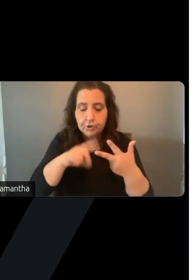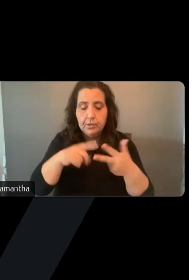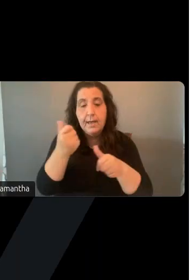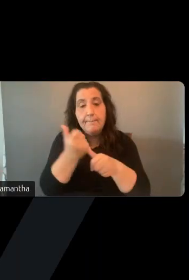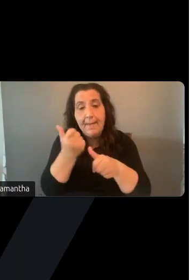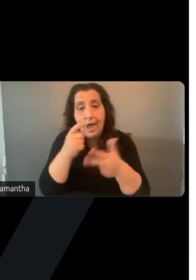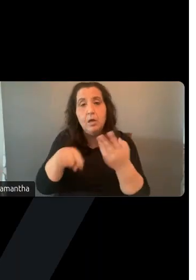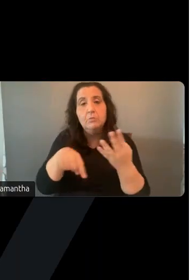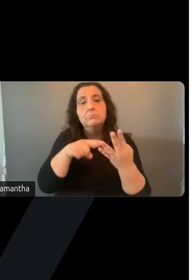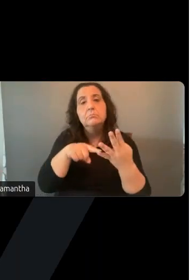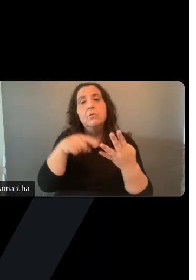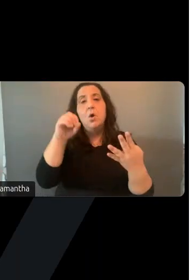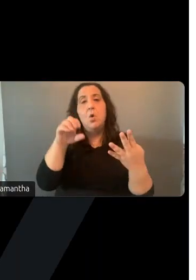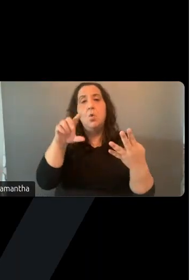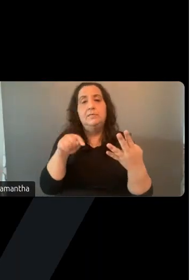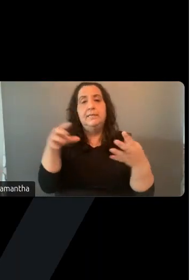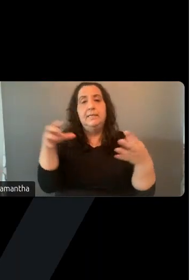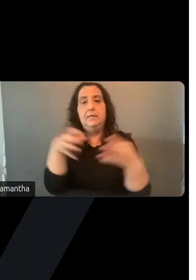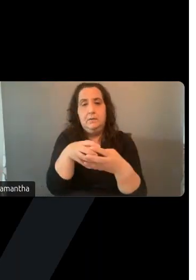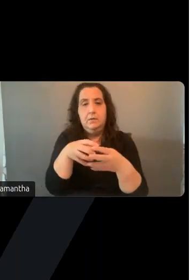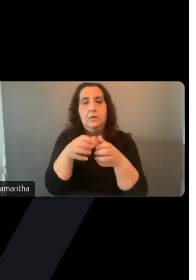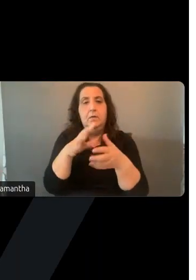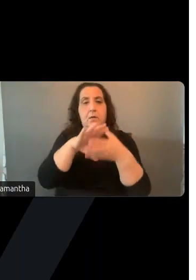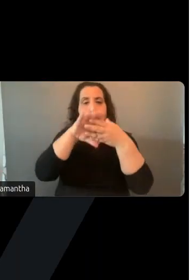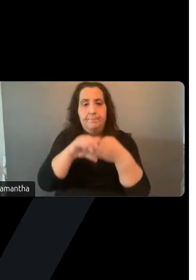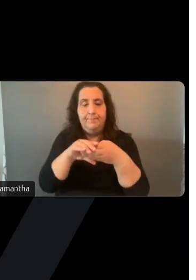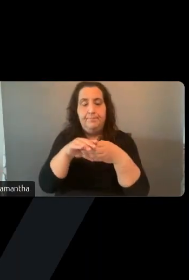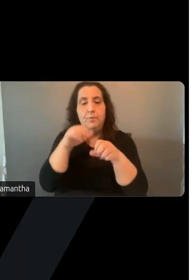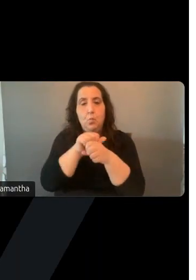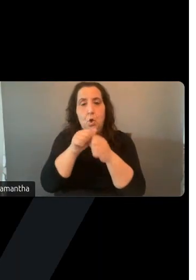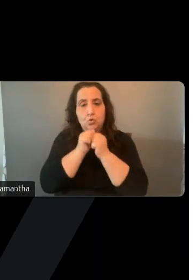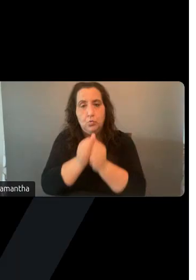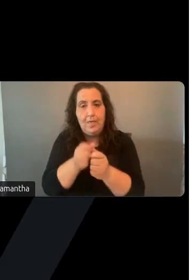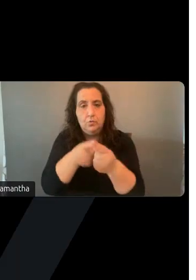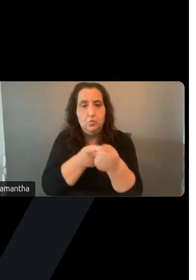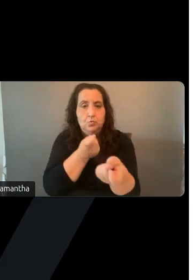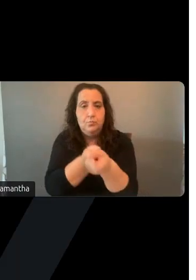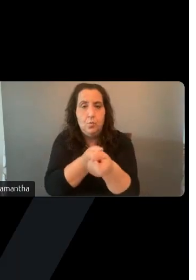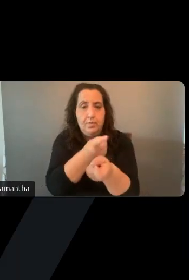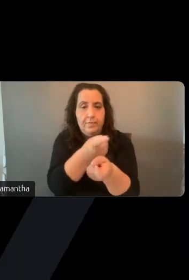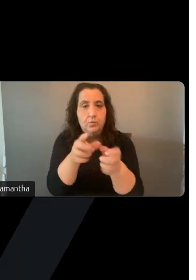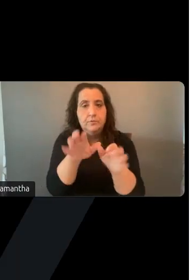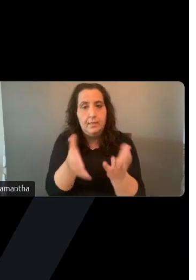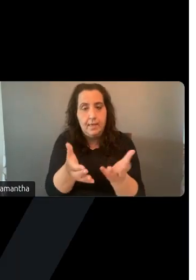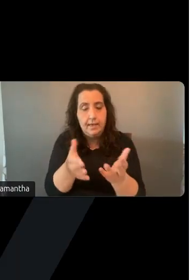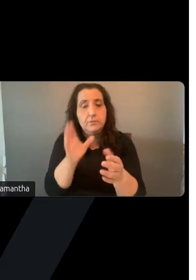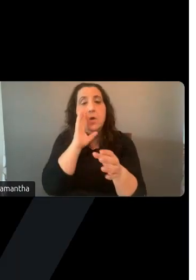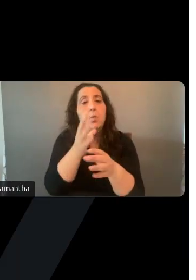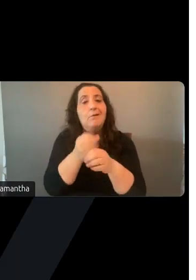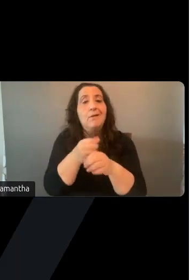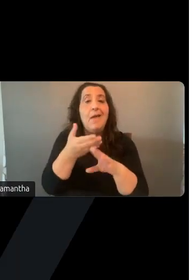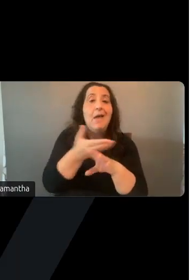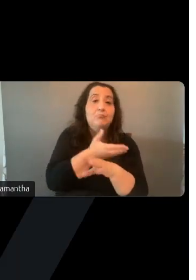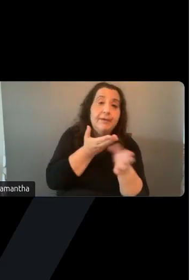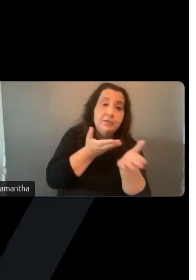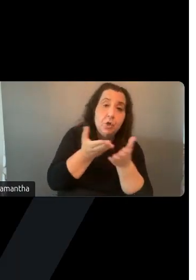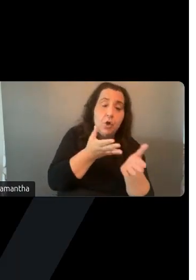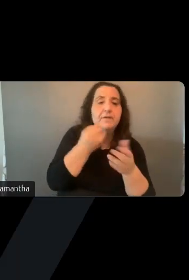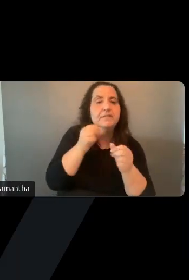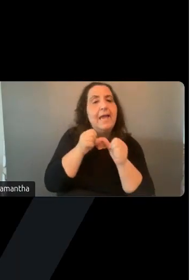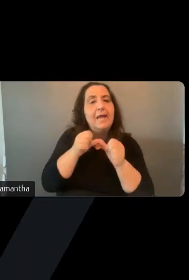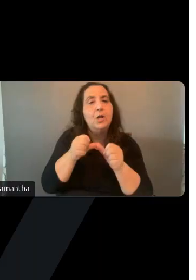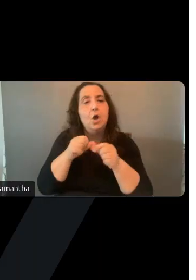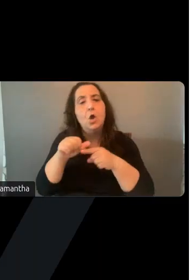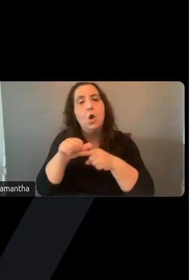an occupational therapist all work together to support these classes. And they'll receive pre-service and ongoing training and